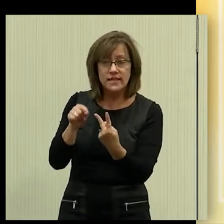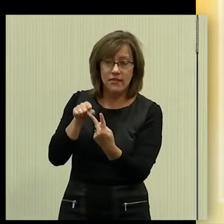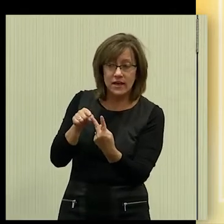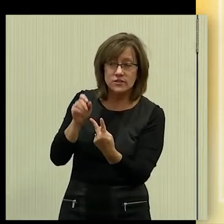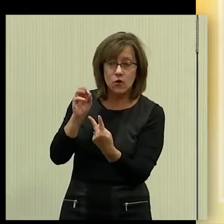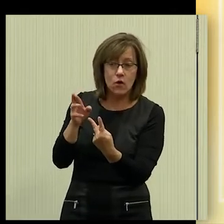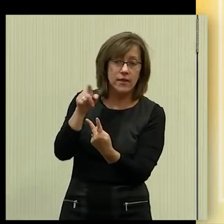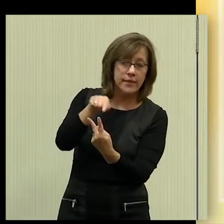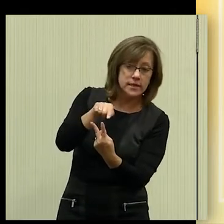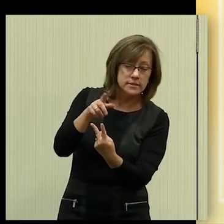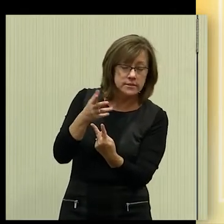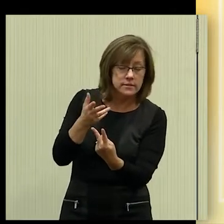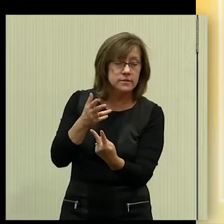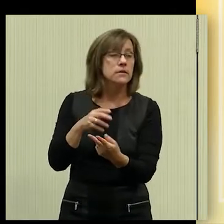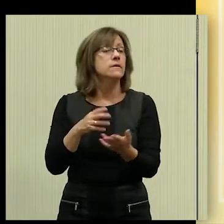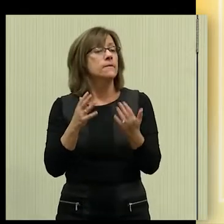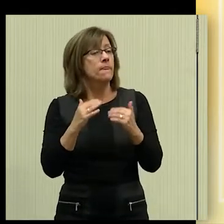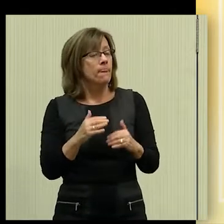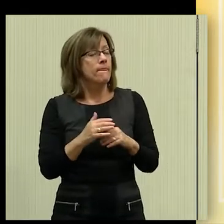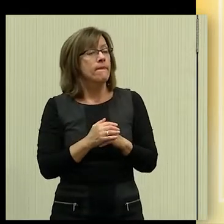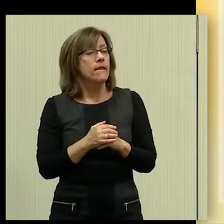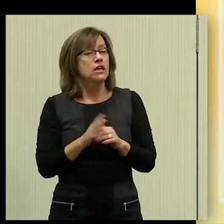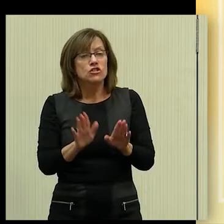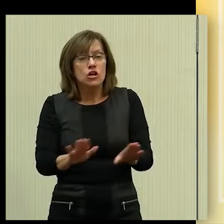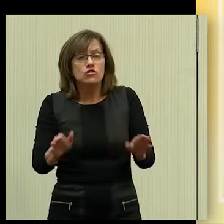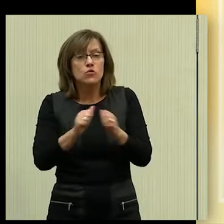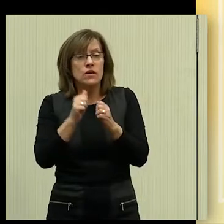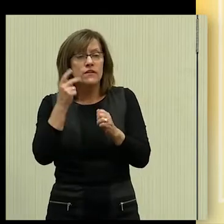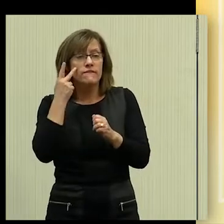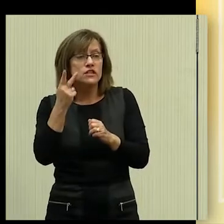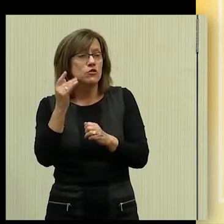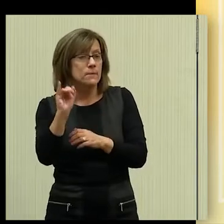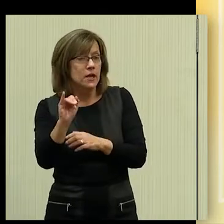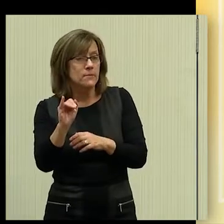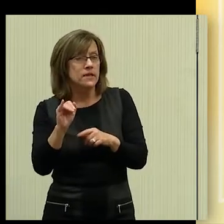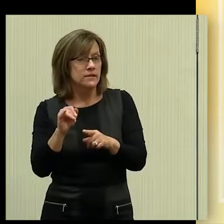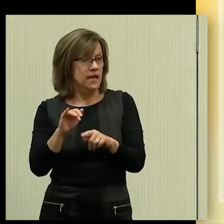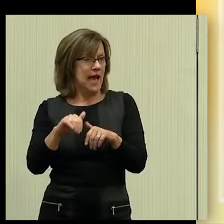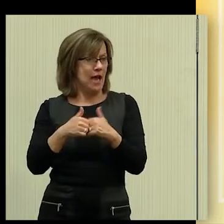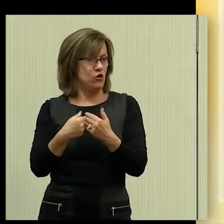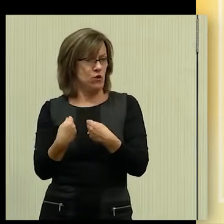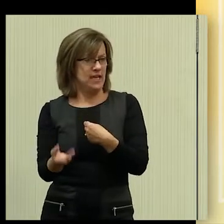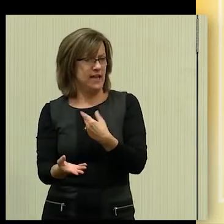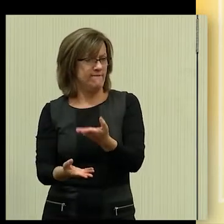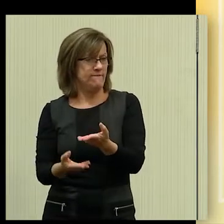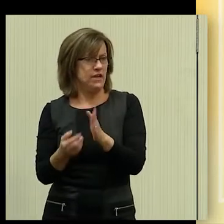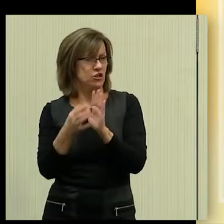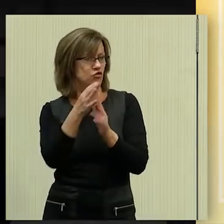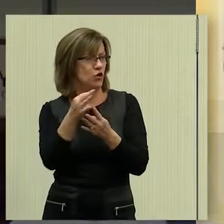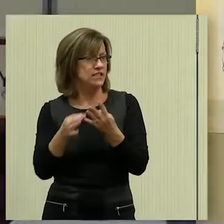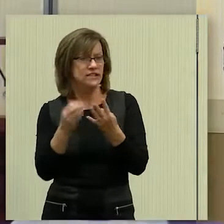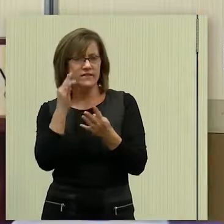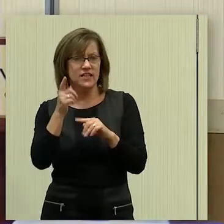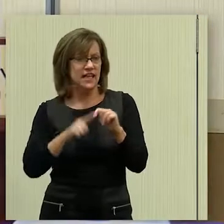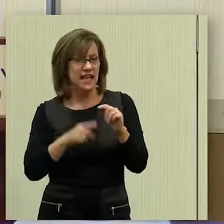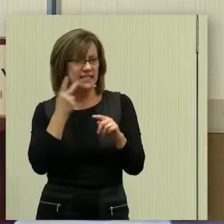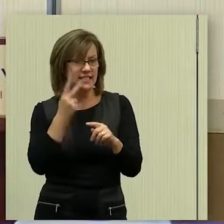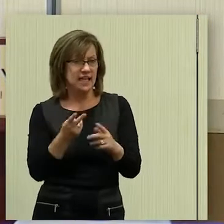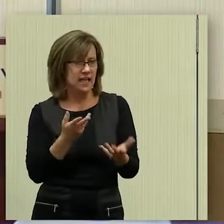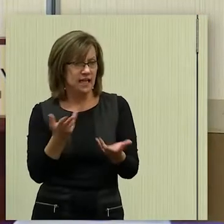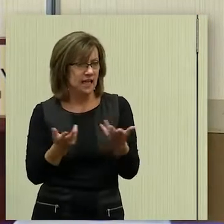For children with visual impairments, how might we give them choices when they can't see the board maker?